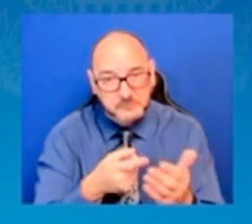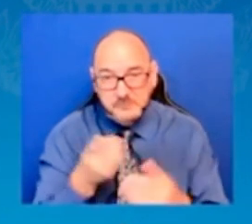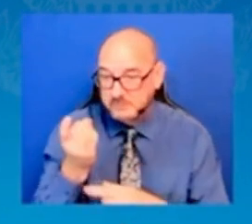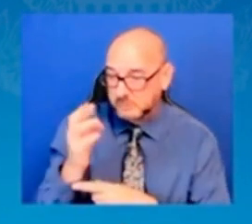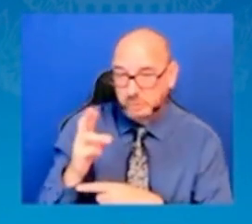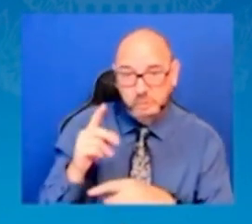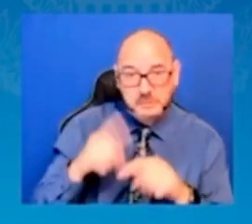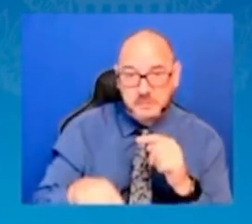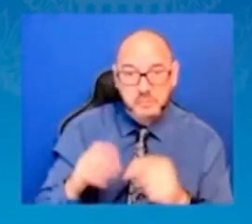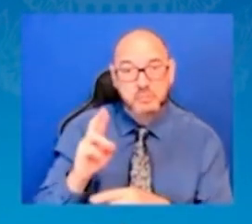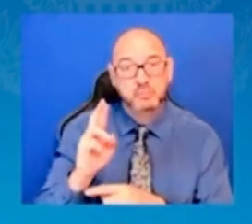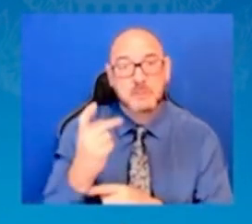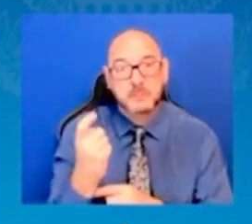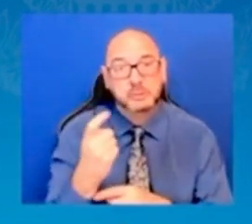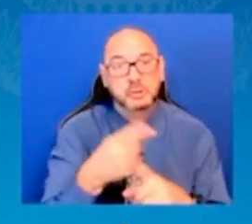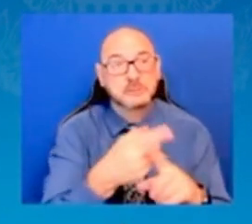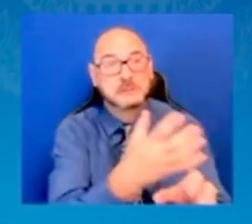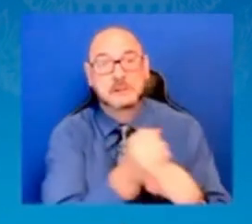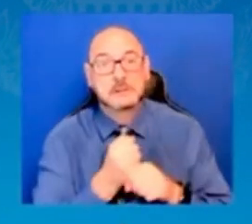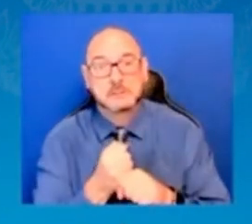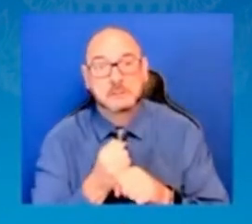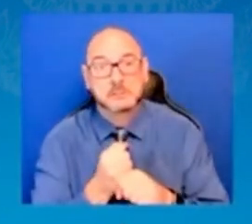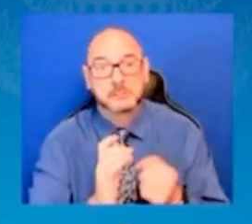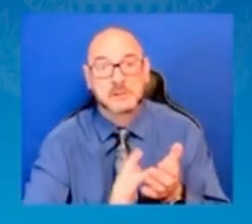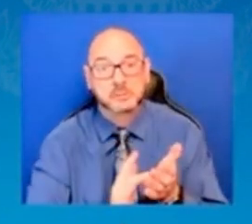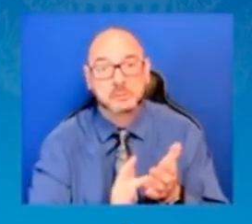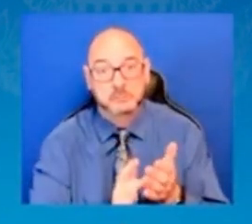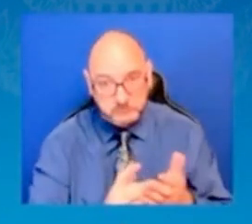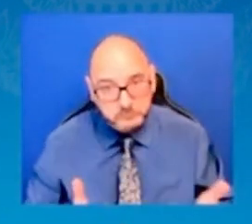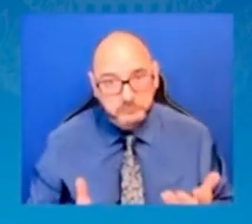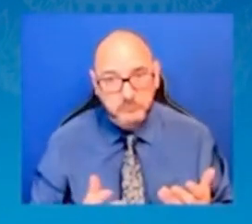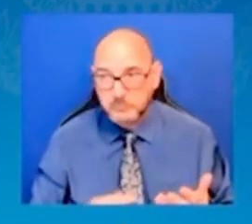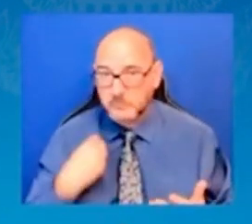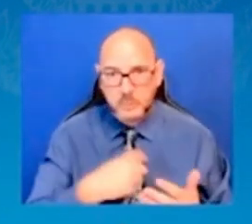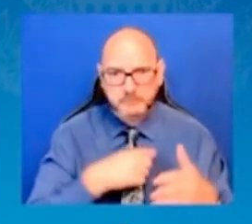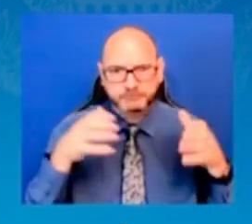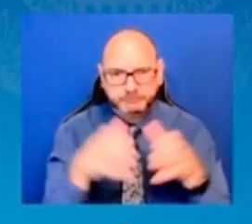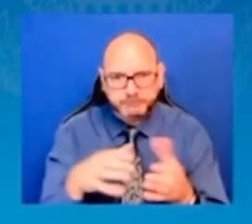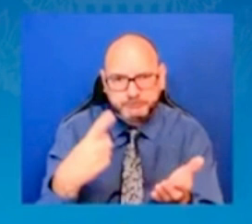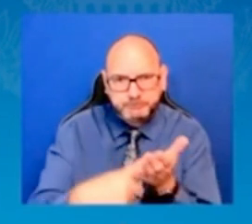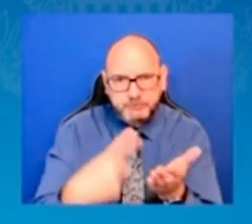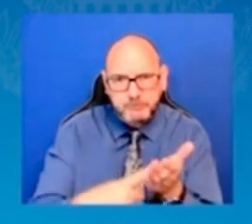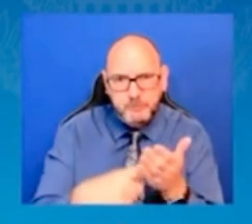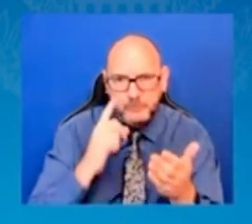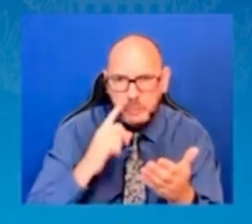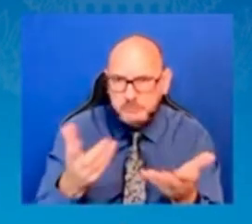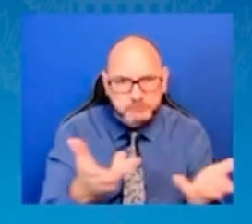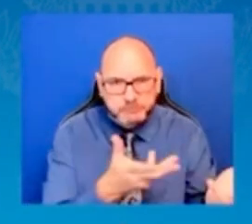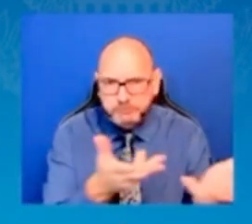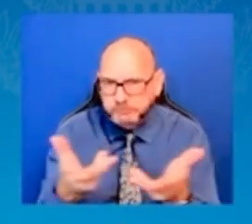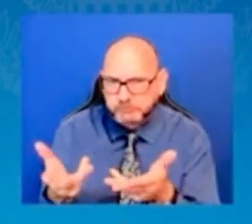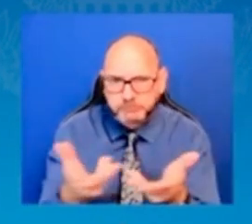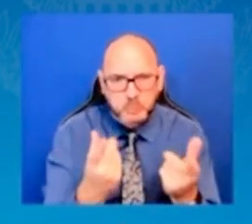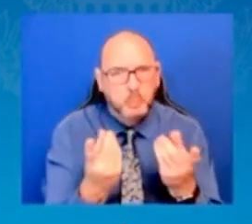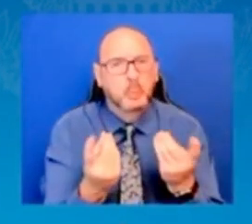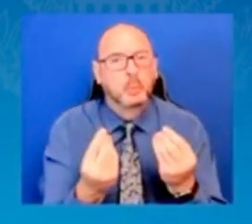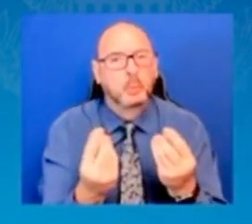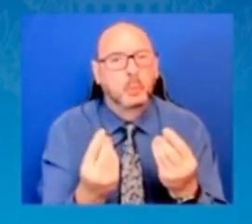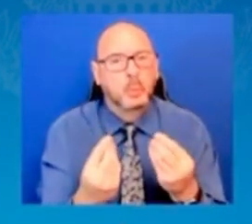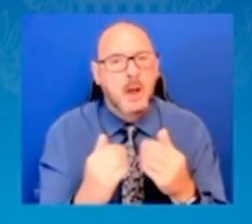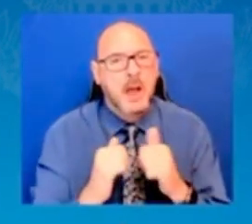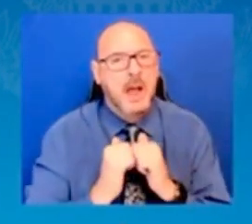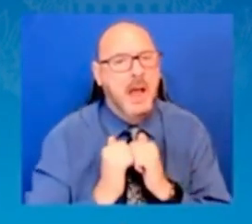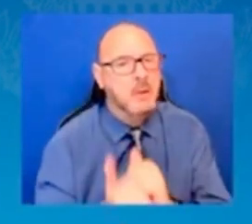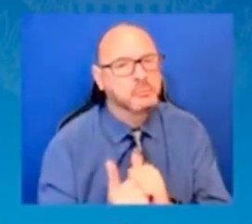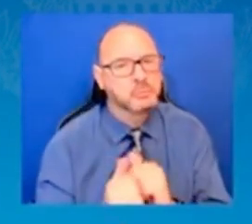receive. And so we are here today to talk about what we will do to highlight this issue,